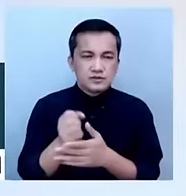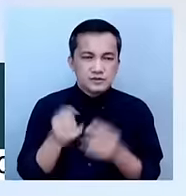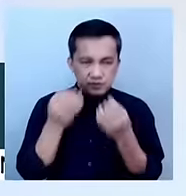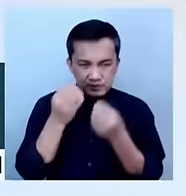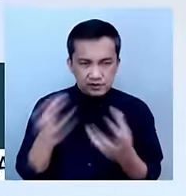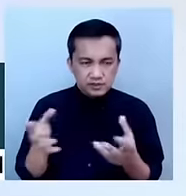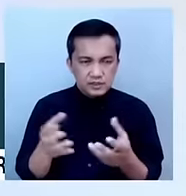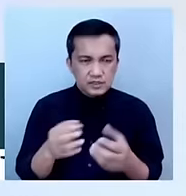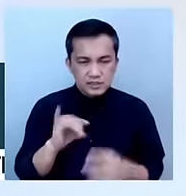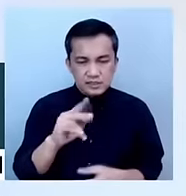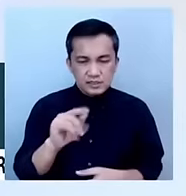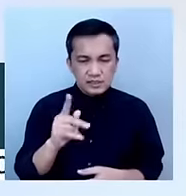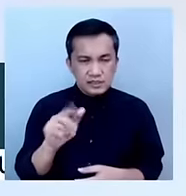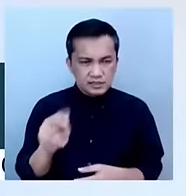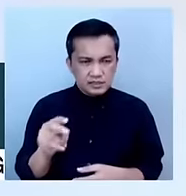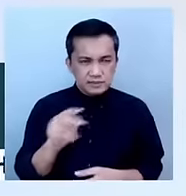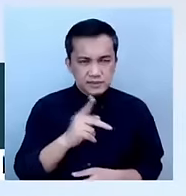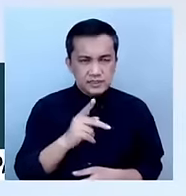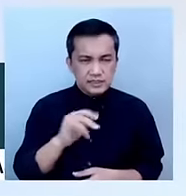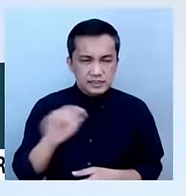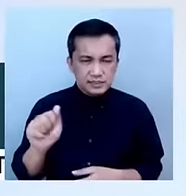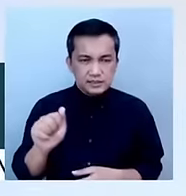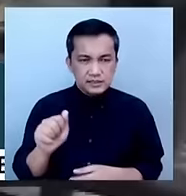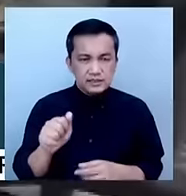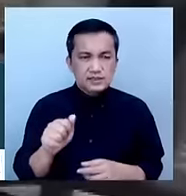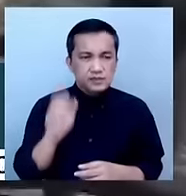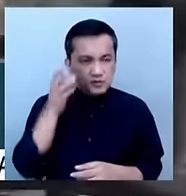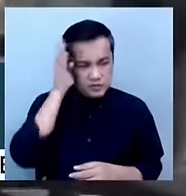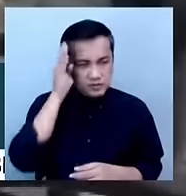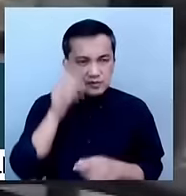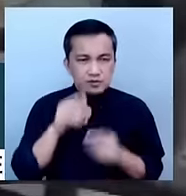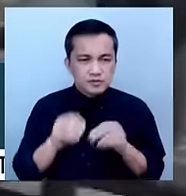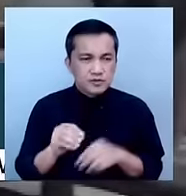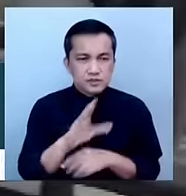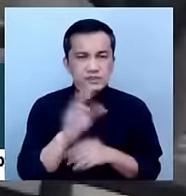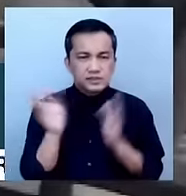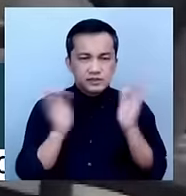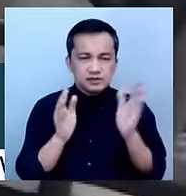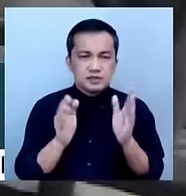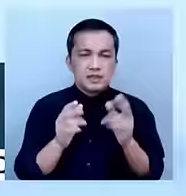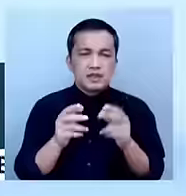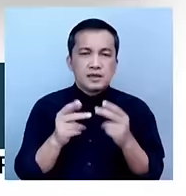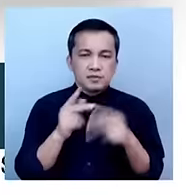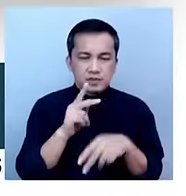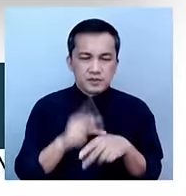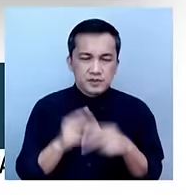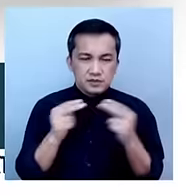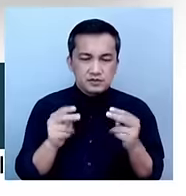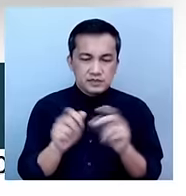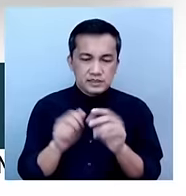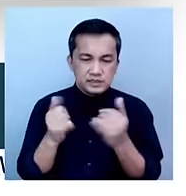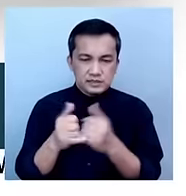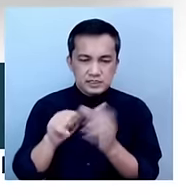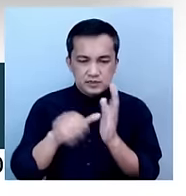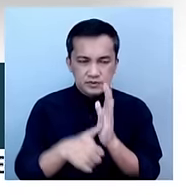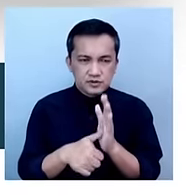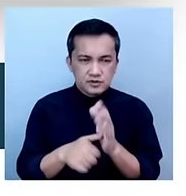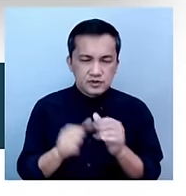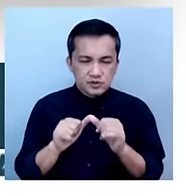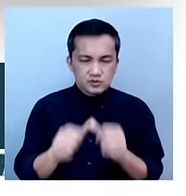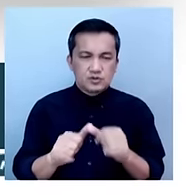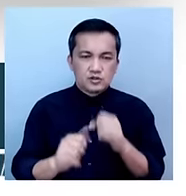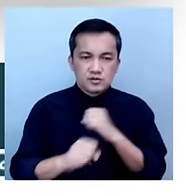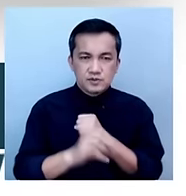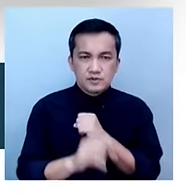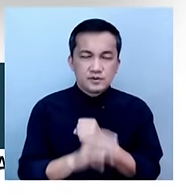Information Agency, the Bureau of Broadcast Services, and the Philippine News Agency. They emphasize their unwavering advocacy for the people's